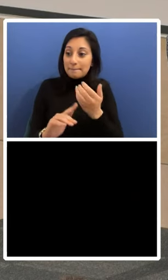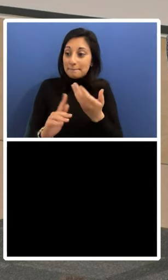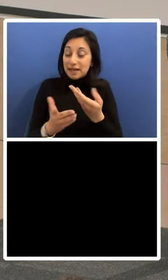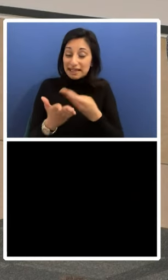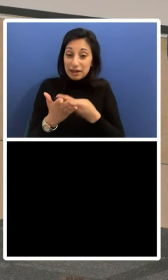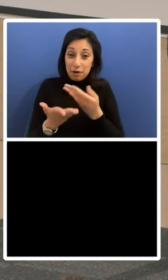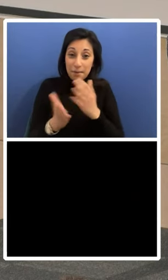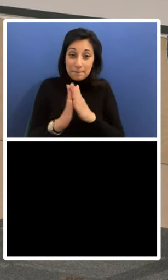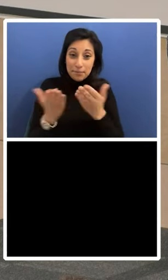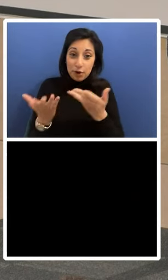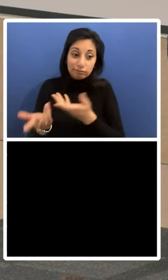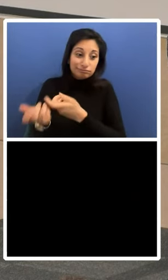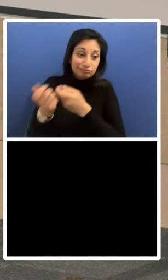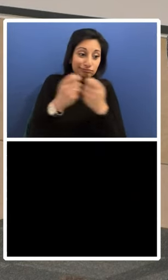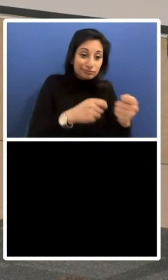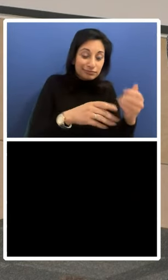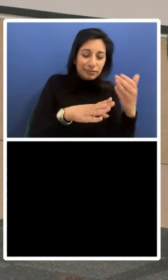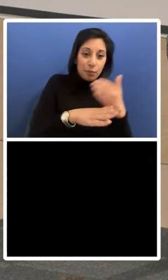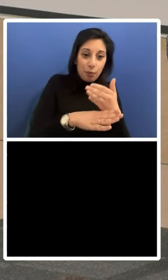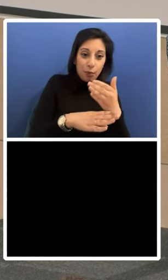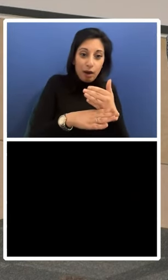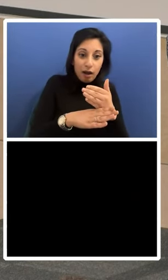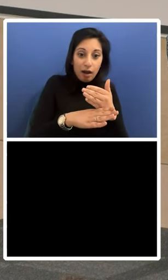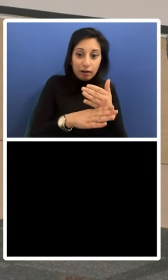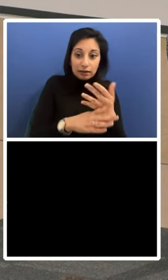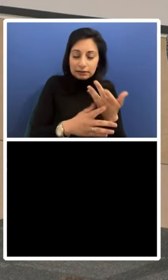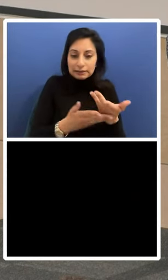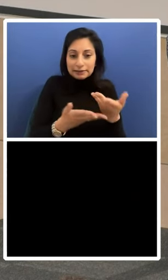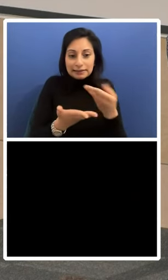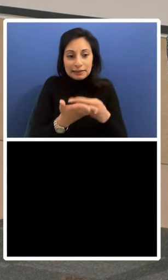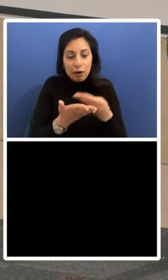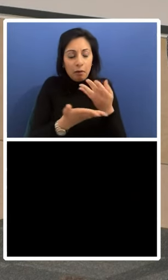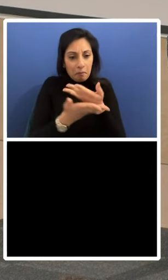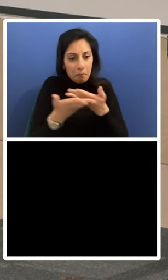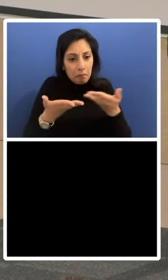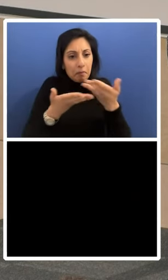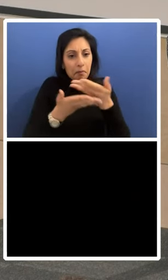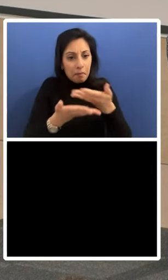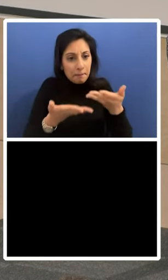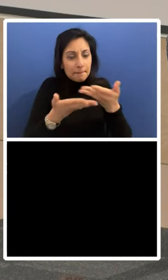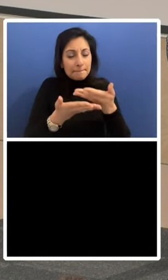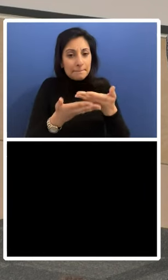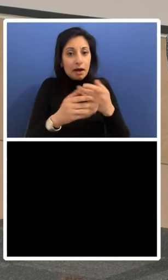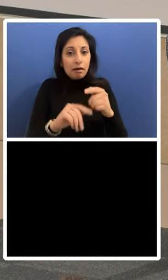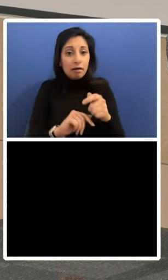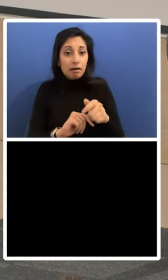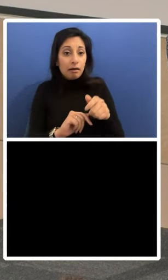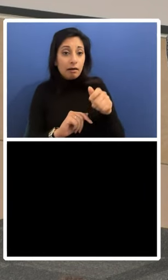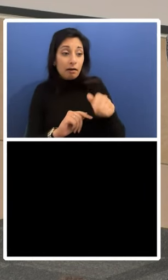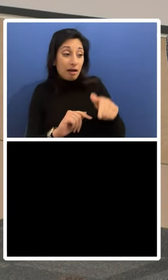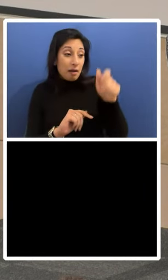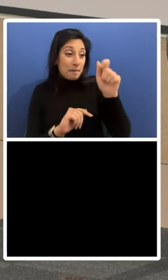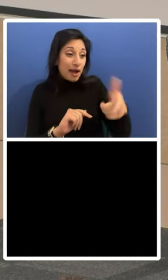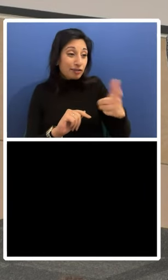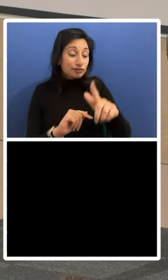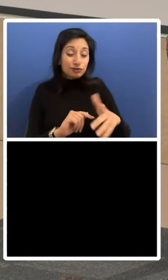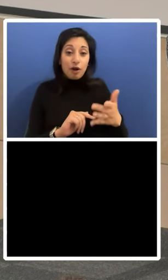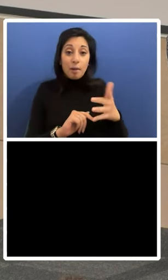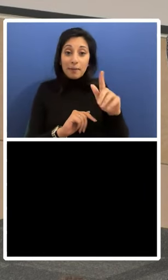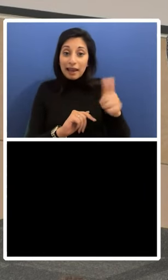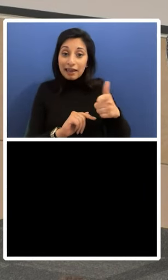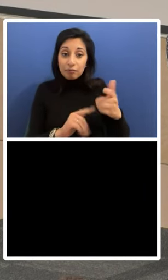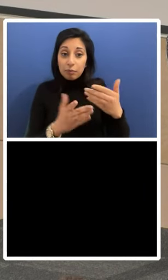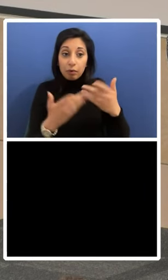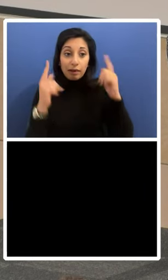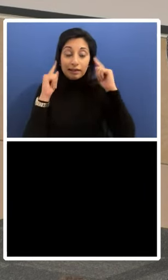know, you think you're here for a reason, right? To study the economy. So you bring them in, and this guy, Billy's from Liverpool, never went to university, worked his way up from being on the cash desk